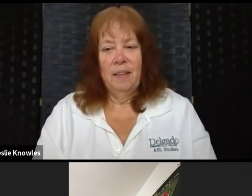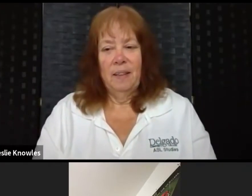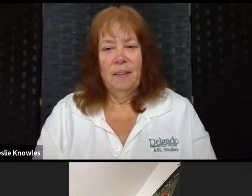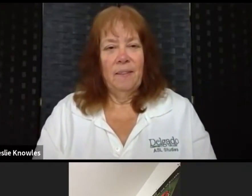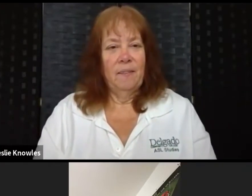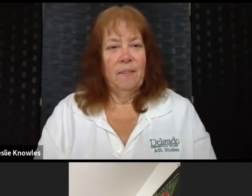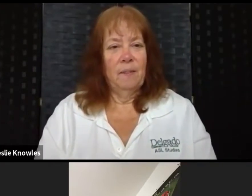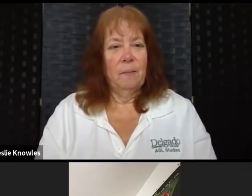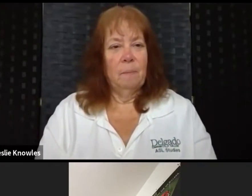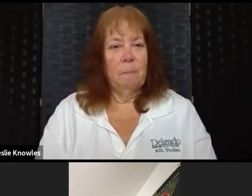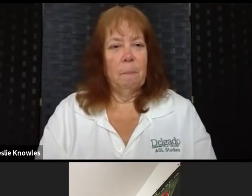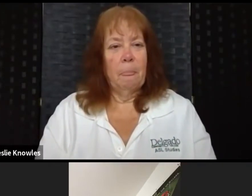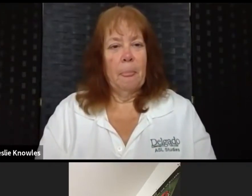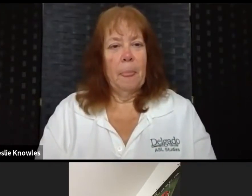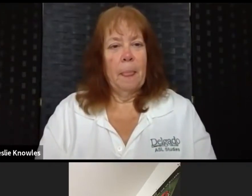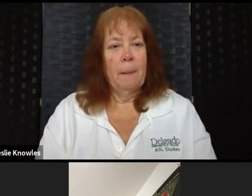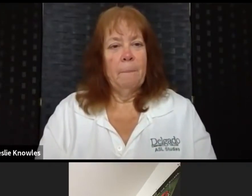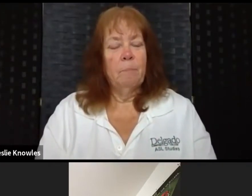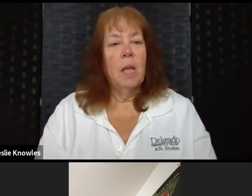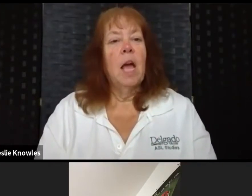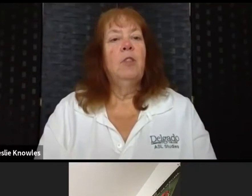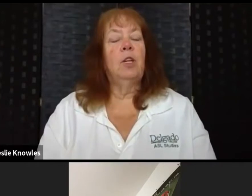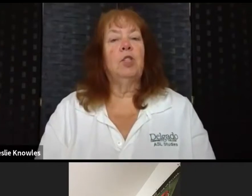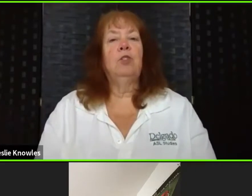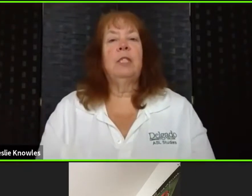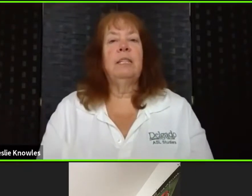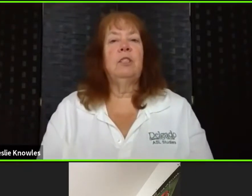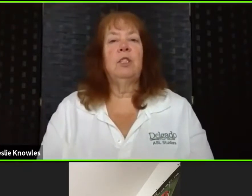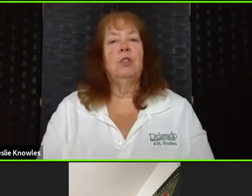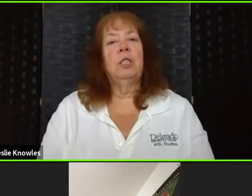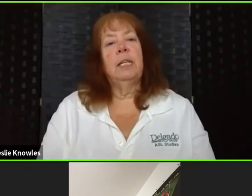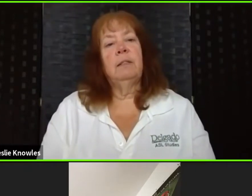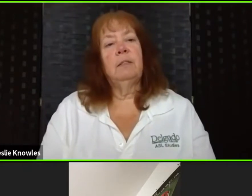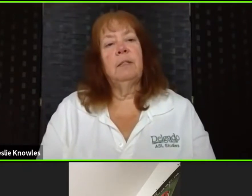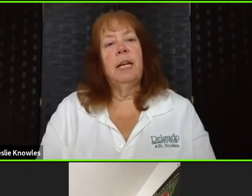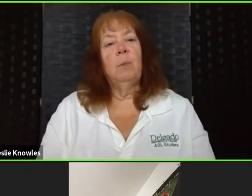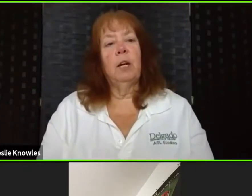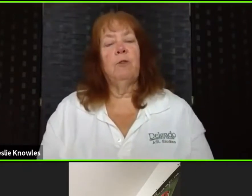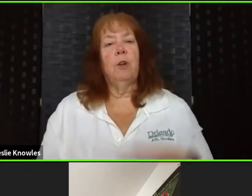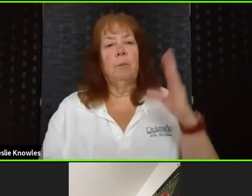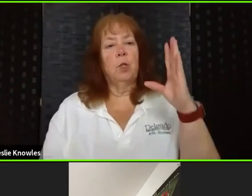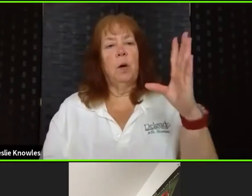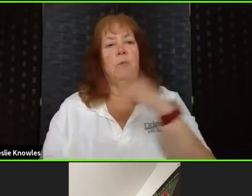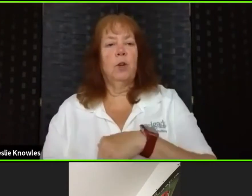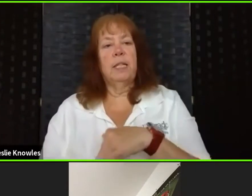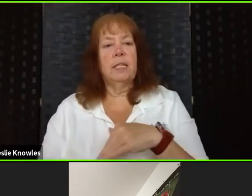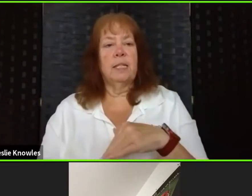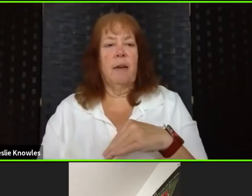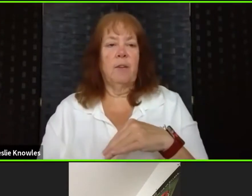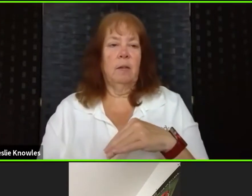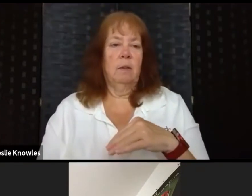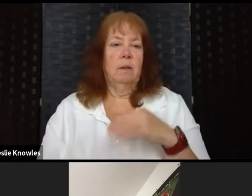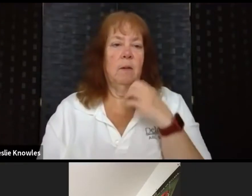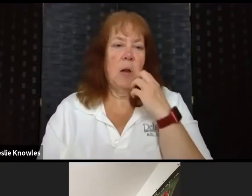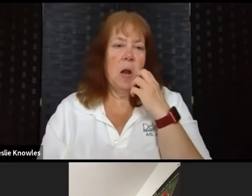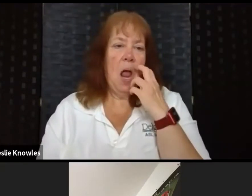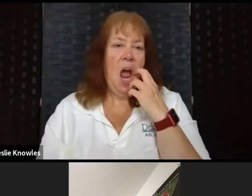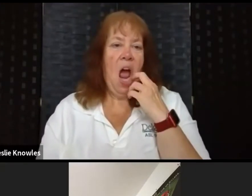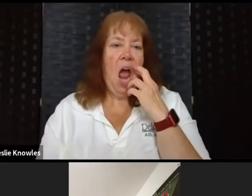the sign language classes, what time? They're Tuesdays and Thursdays, anywhere from 12:30 to 7.